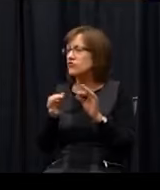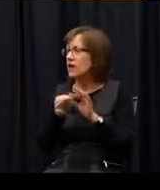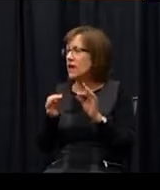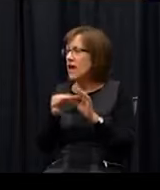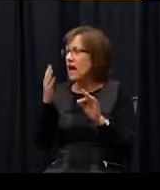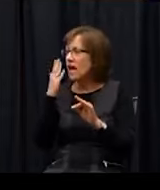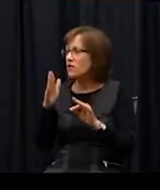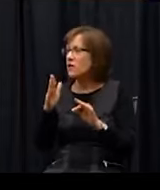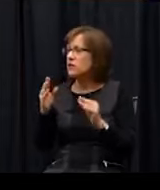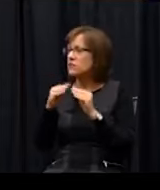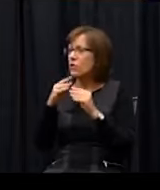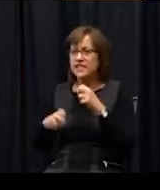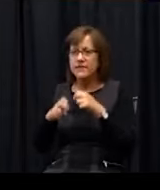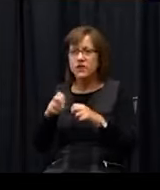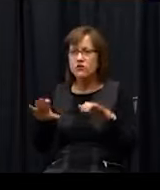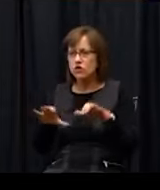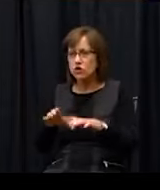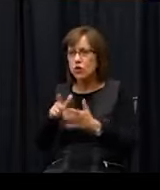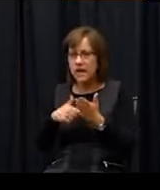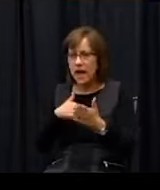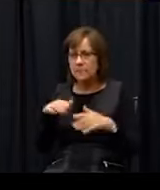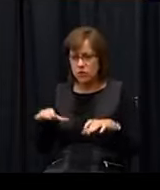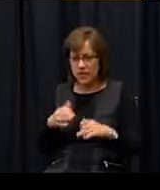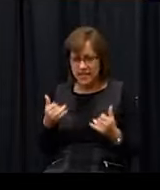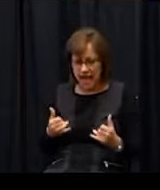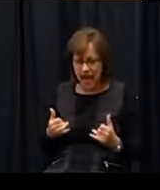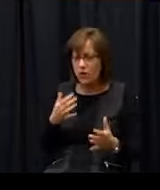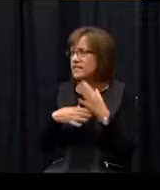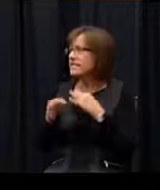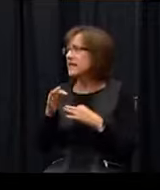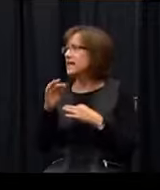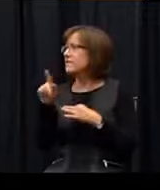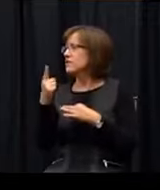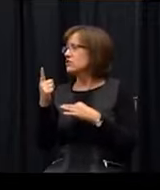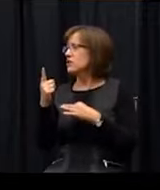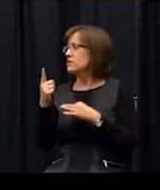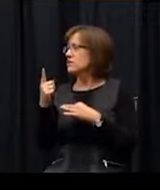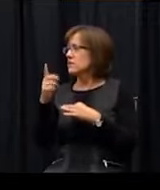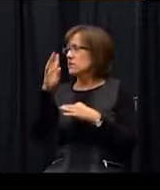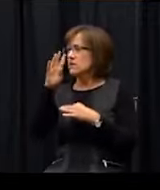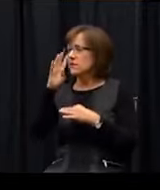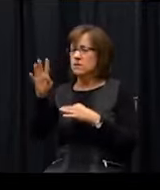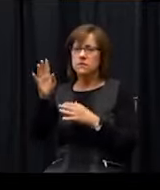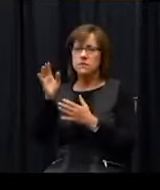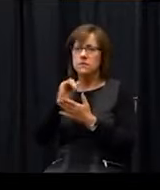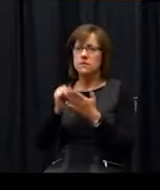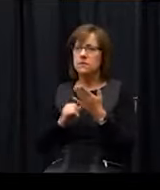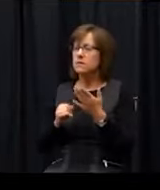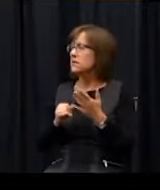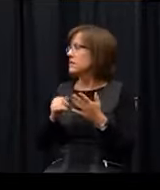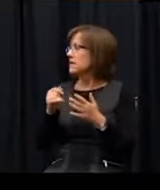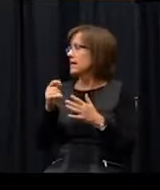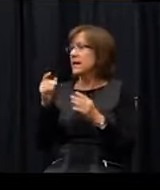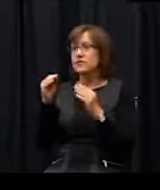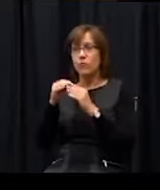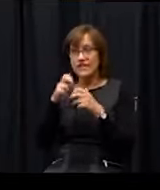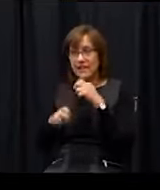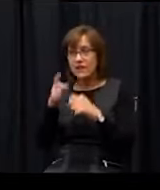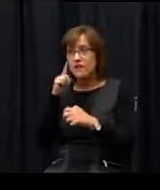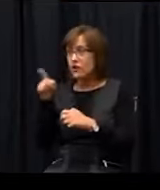it was more difficult to be doing what I was doing now instead of just stating. So it was even harder for you to